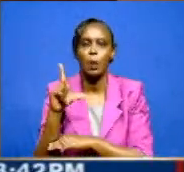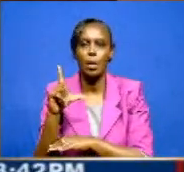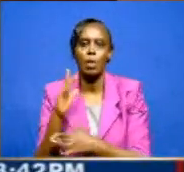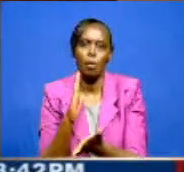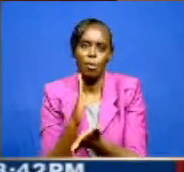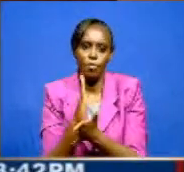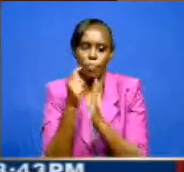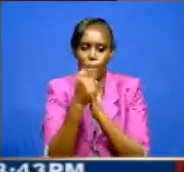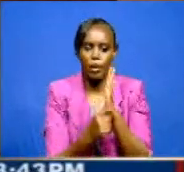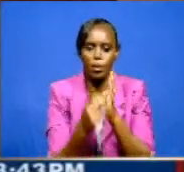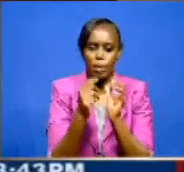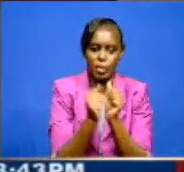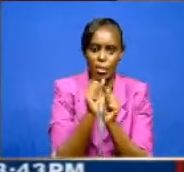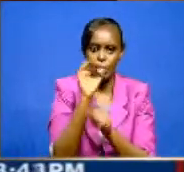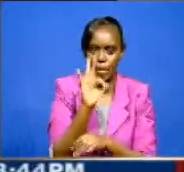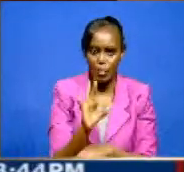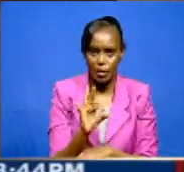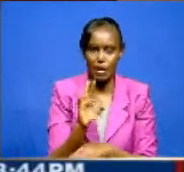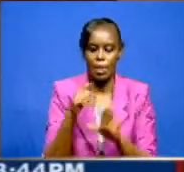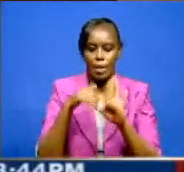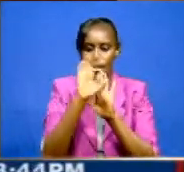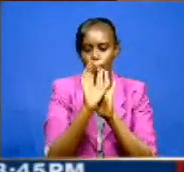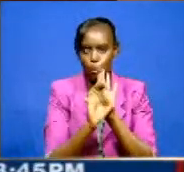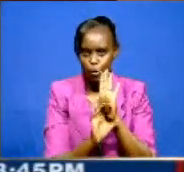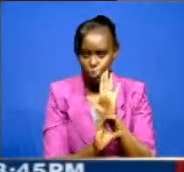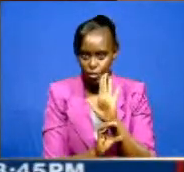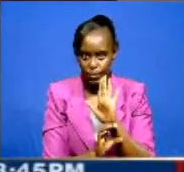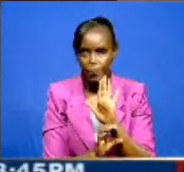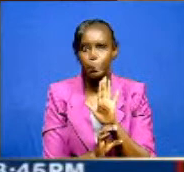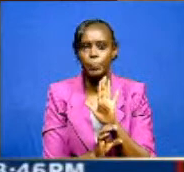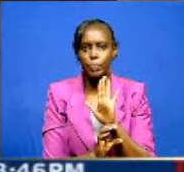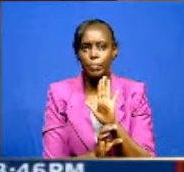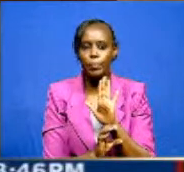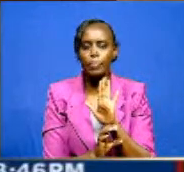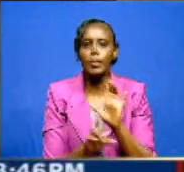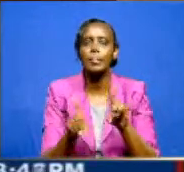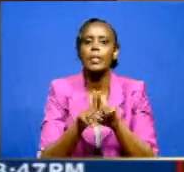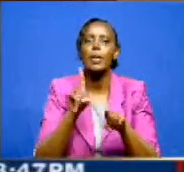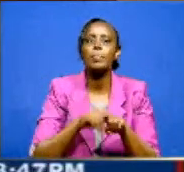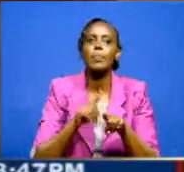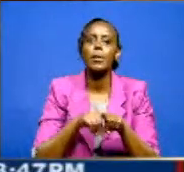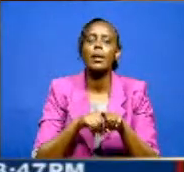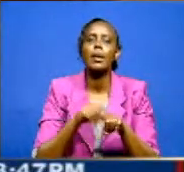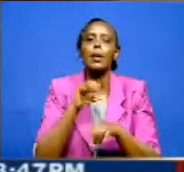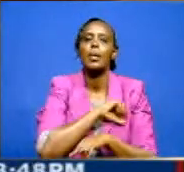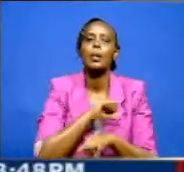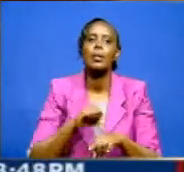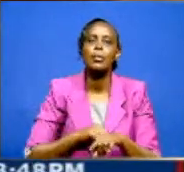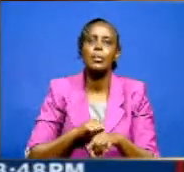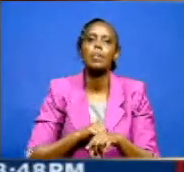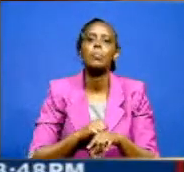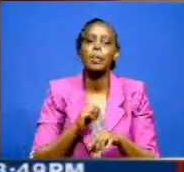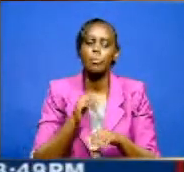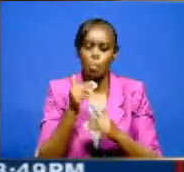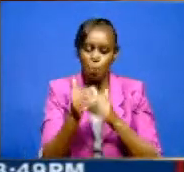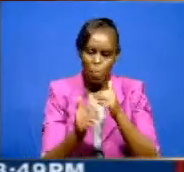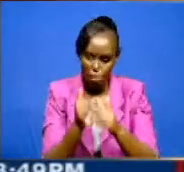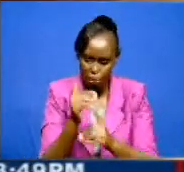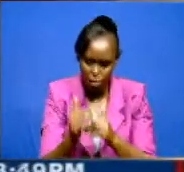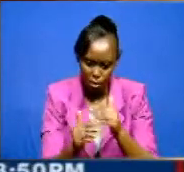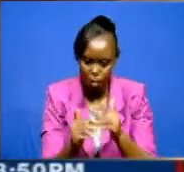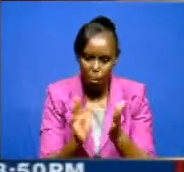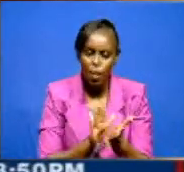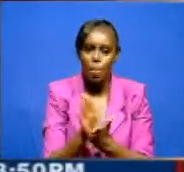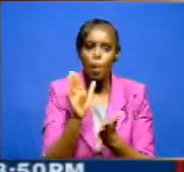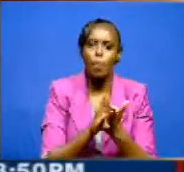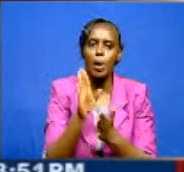conforming to Article 110(3) of the Constitution. So far, I wish to report that the Senate has made tremendous progress in